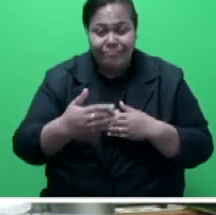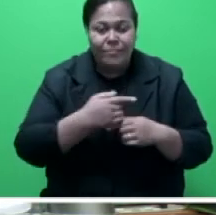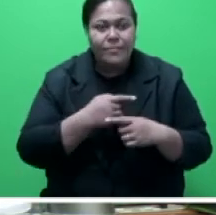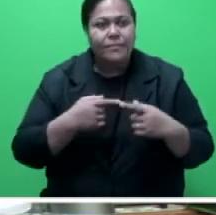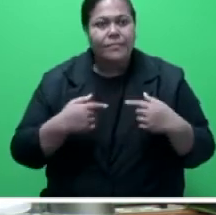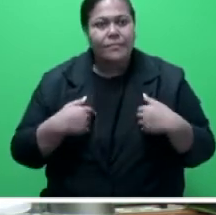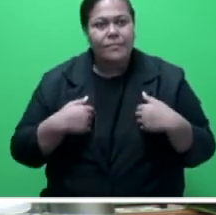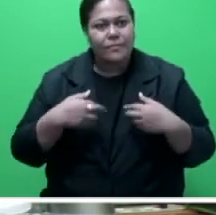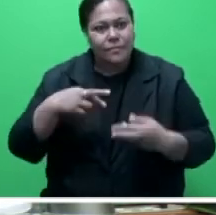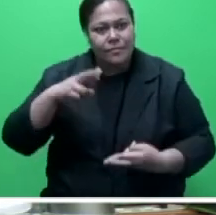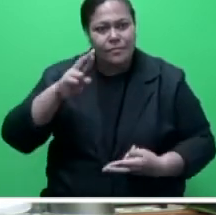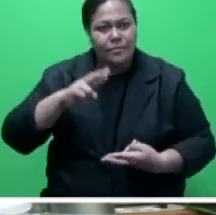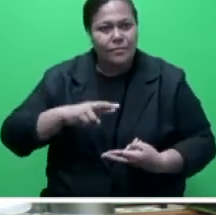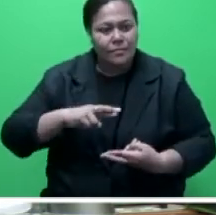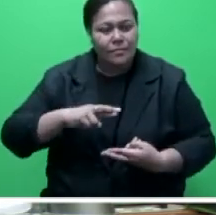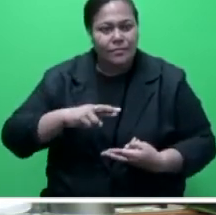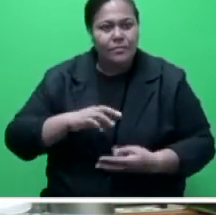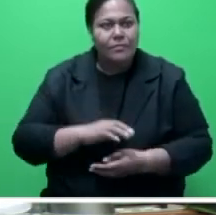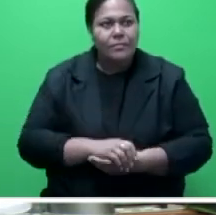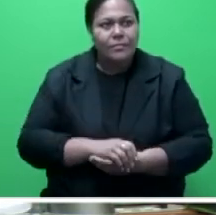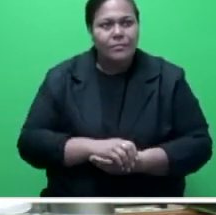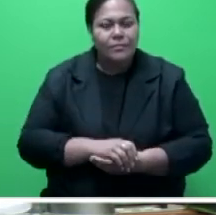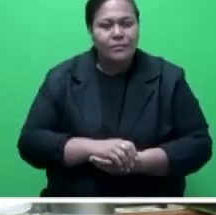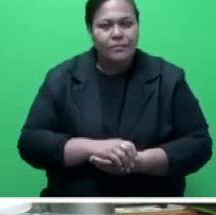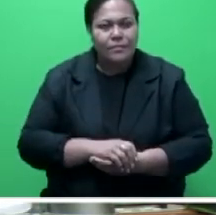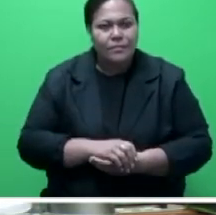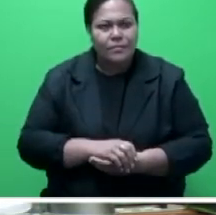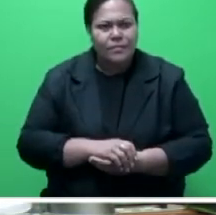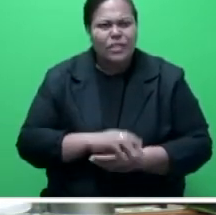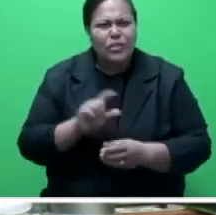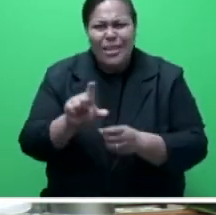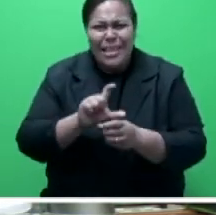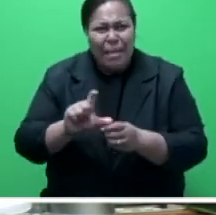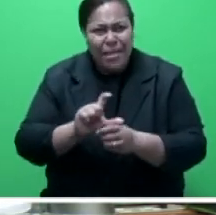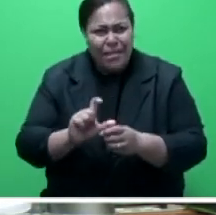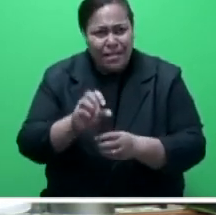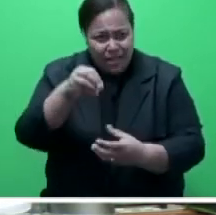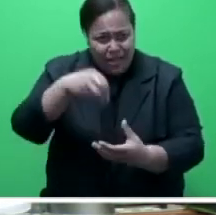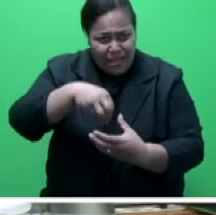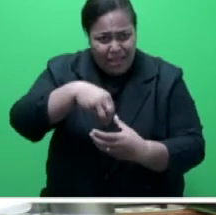volume of inorganic chemical fertilizers that we're importing, a major